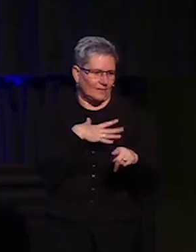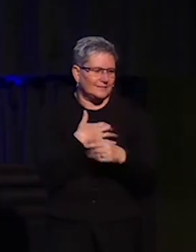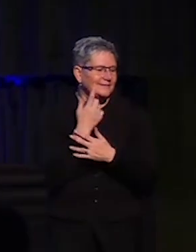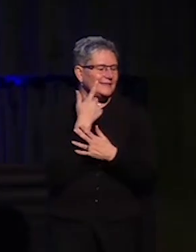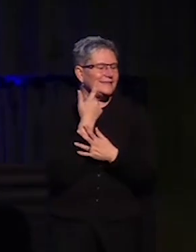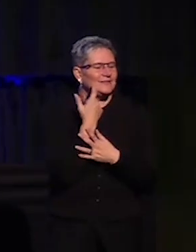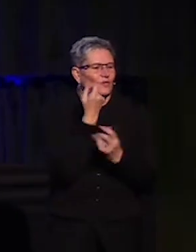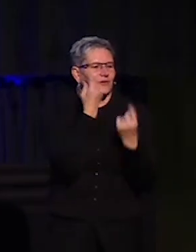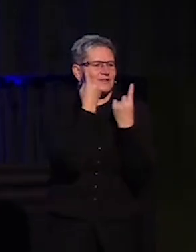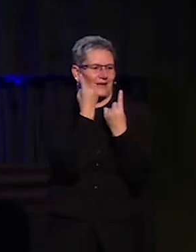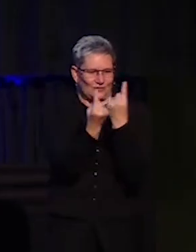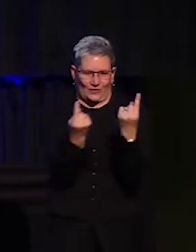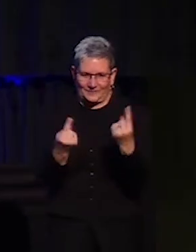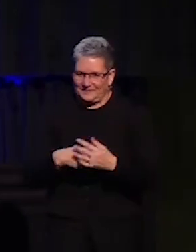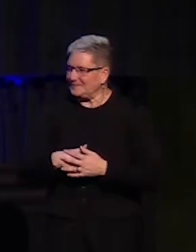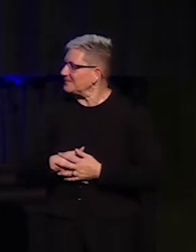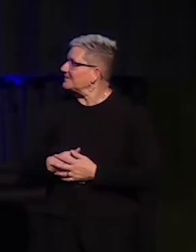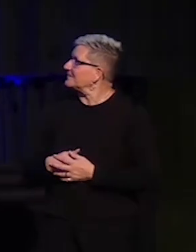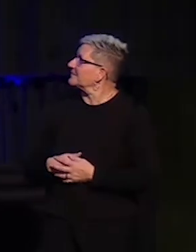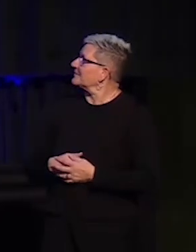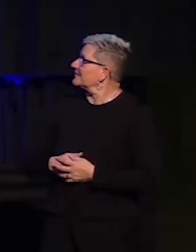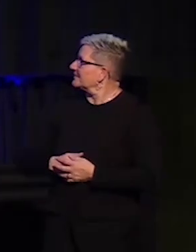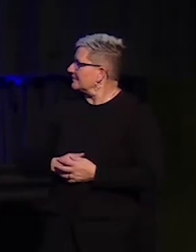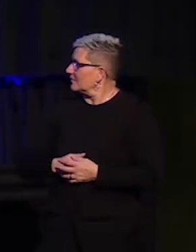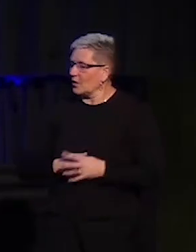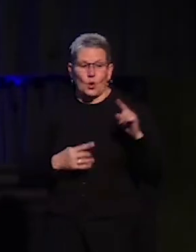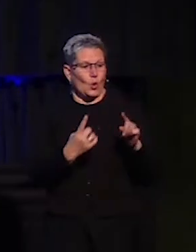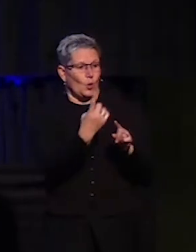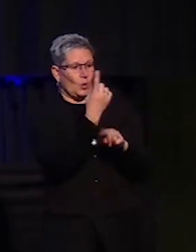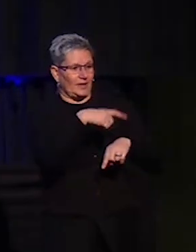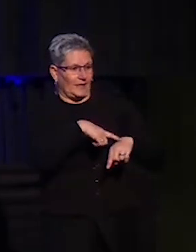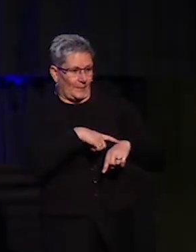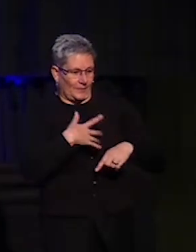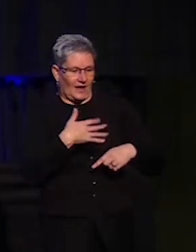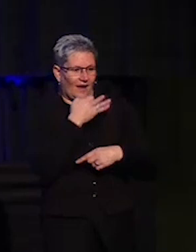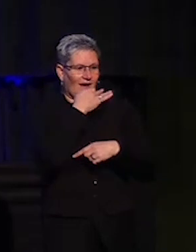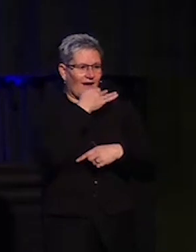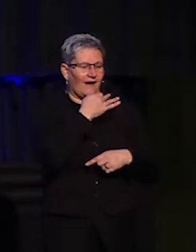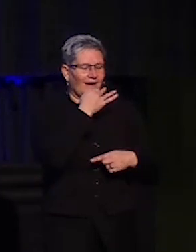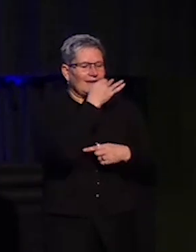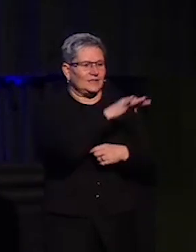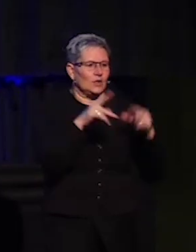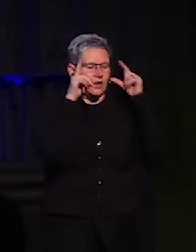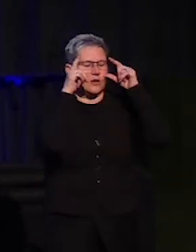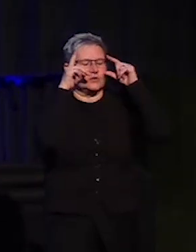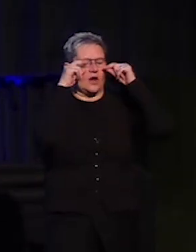One of those exercises is to shut your eyes and put toothpaste on a